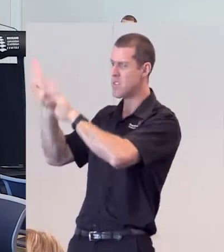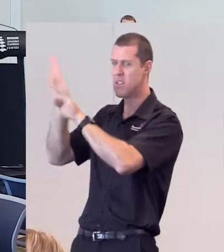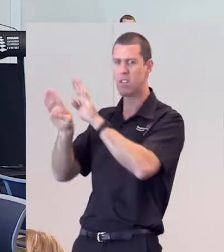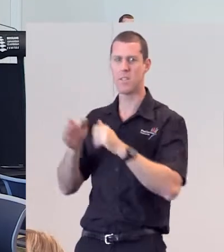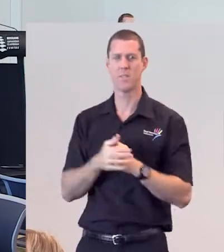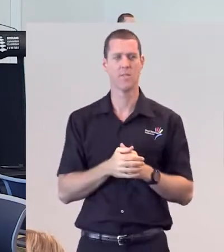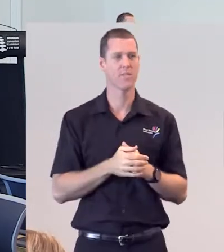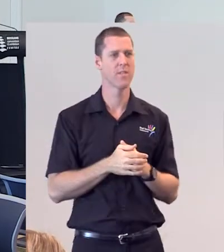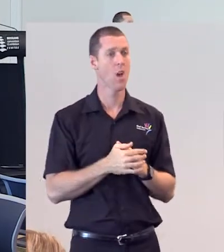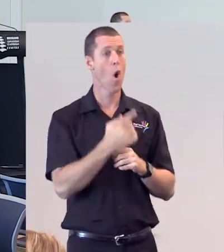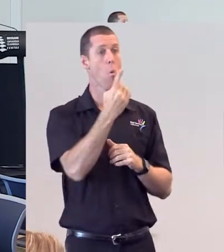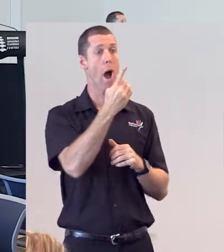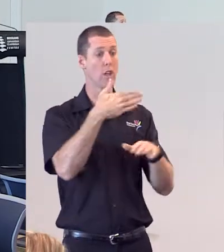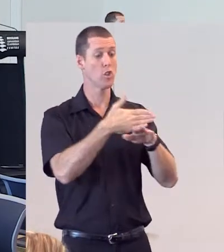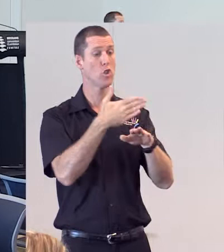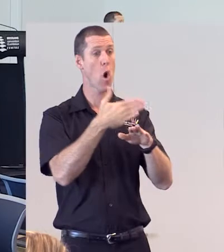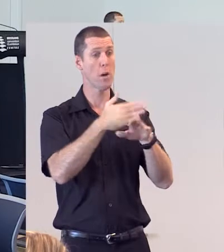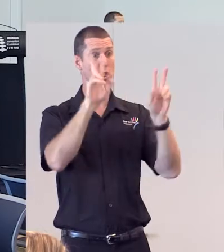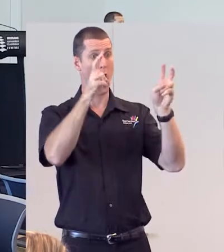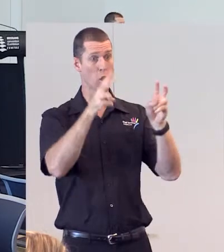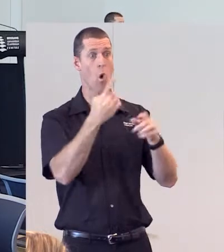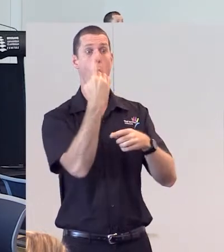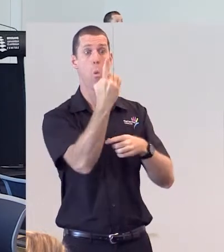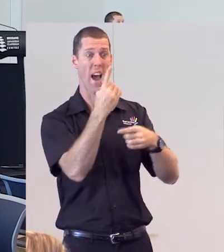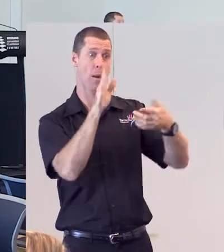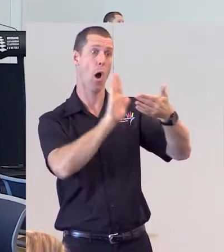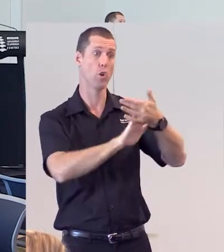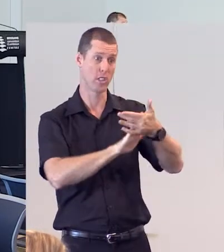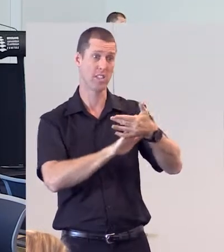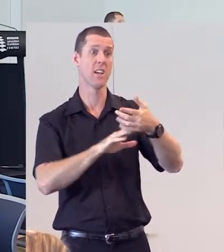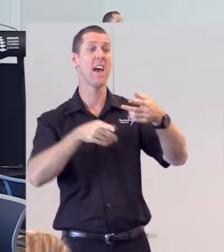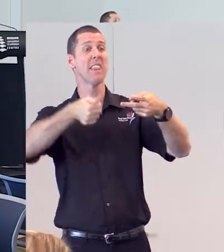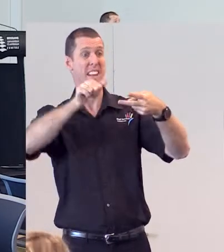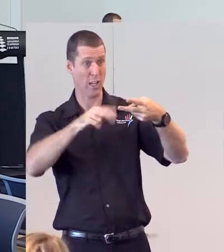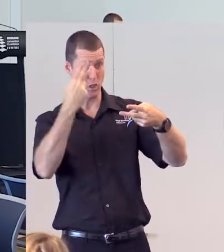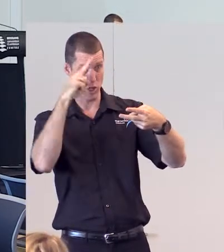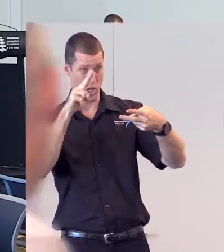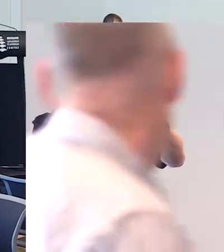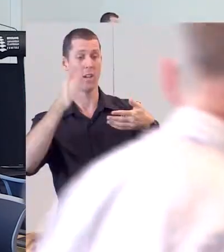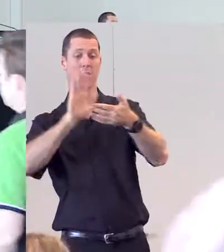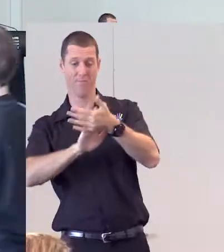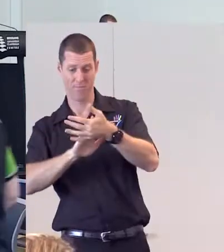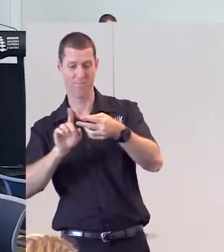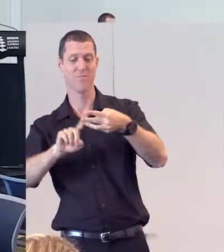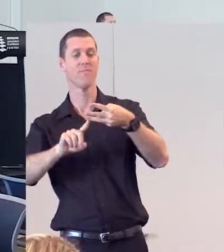Yeah, so one job title per post-it note.